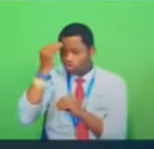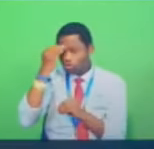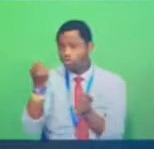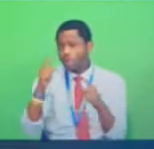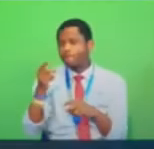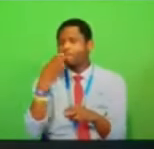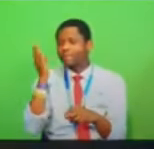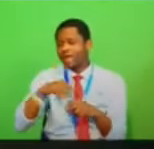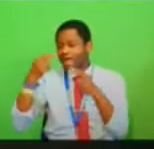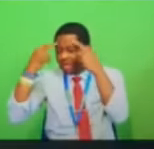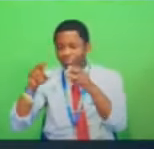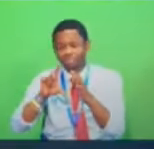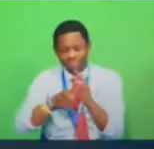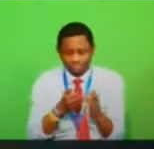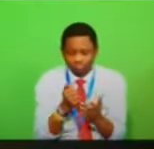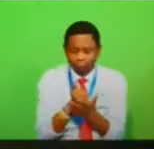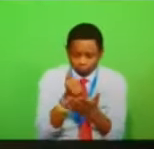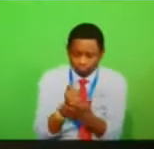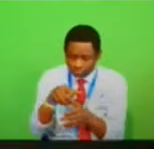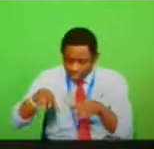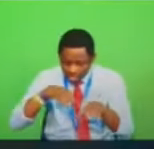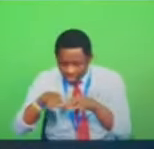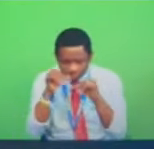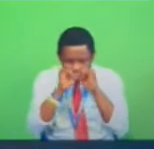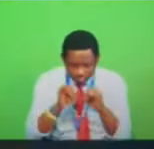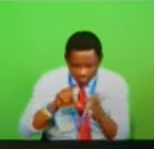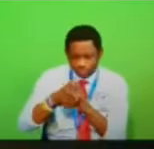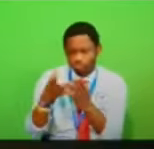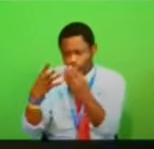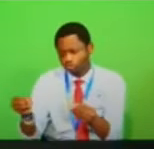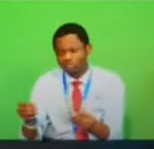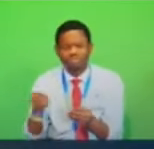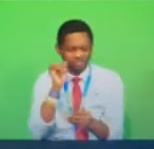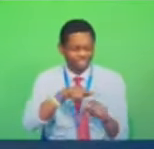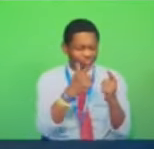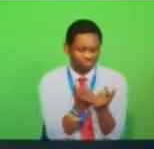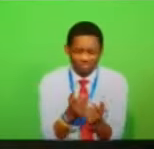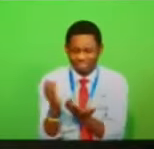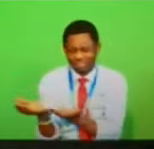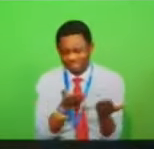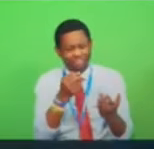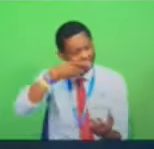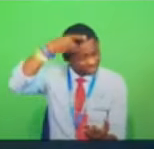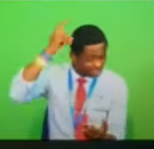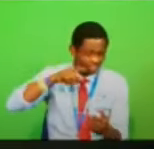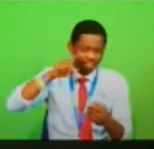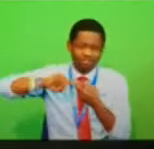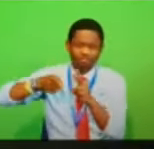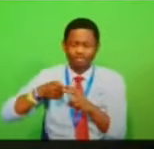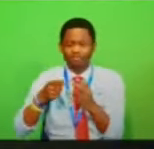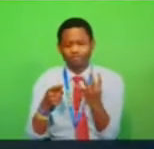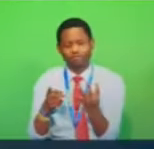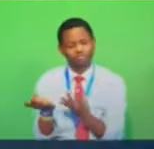able to do some rituals to avert it, and people who could interpret dreams. These were the philosophies that were being pushed down their